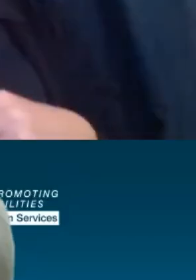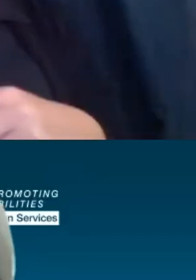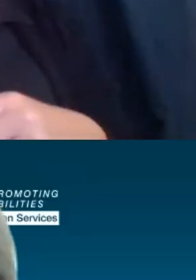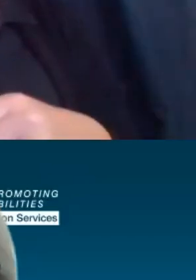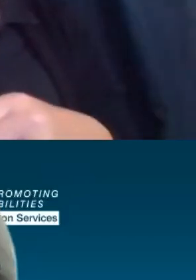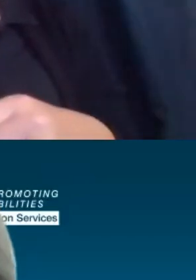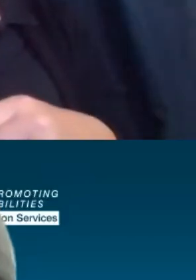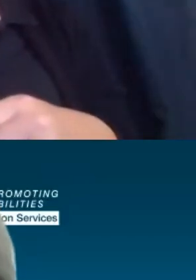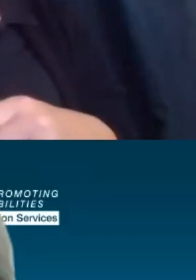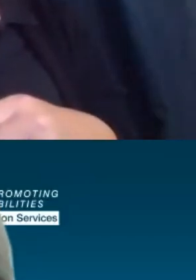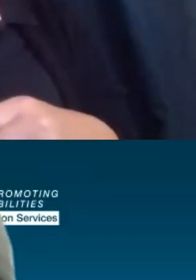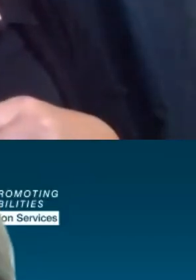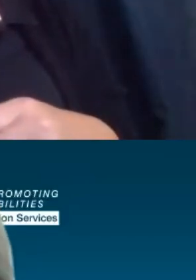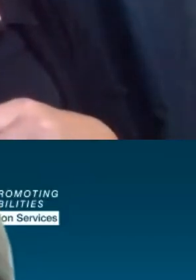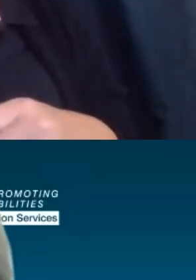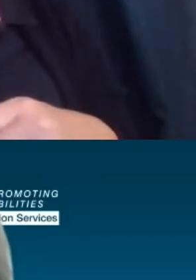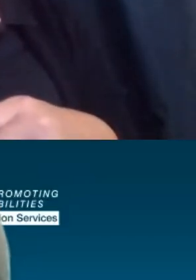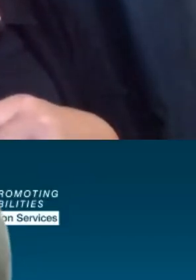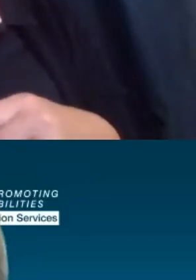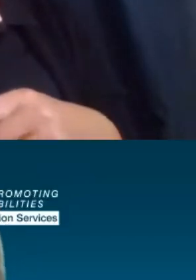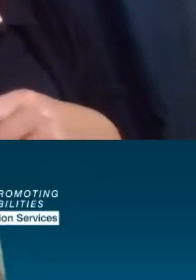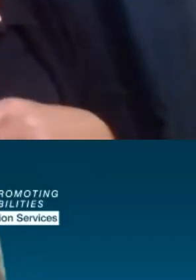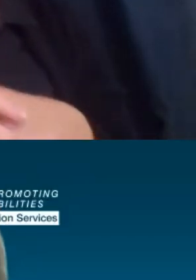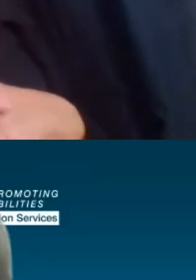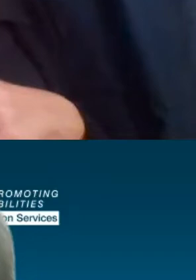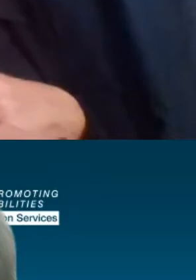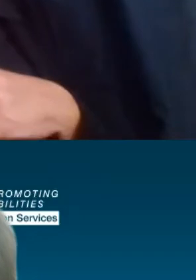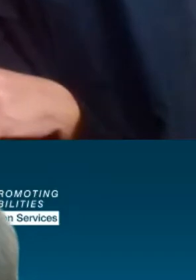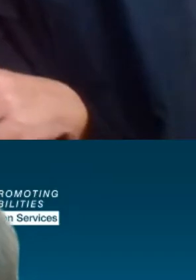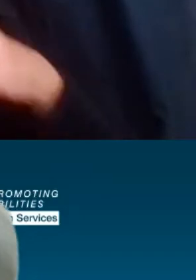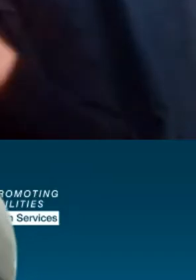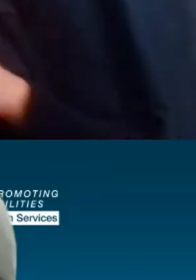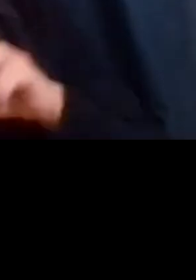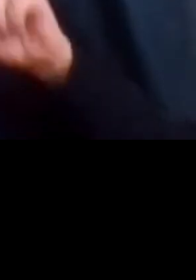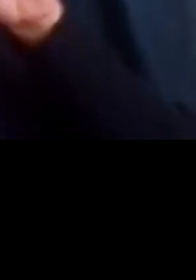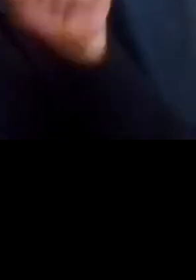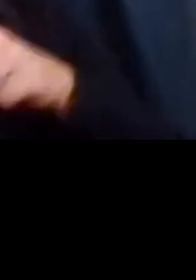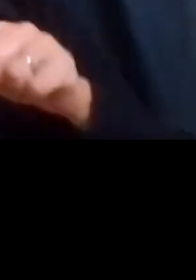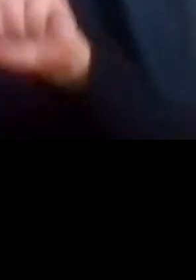Okay, let me grab my screen.